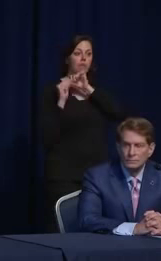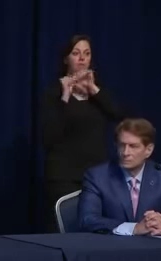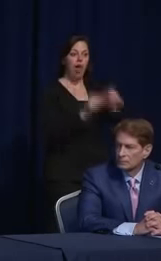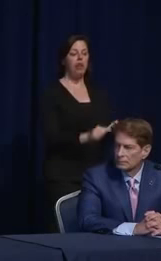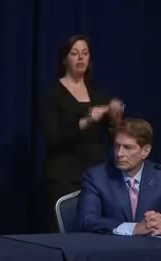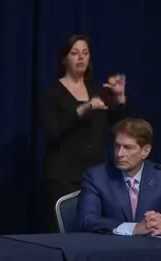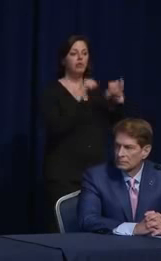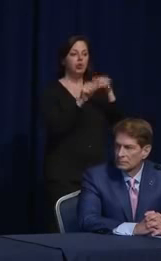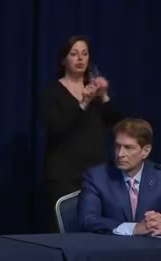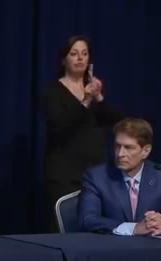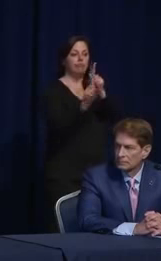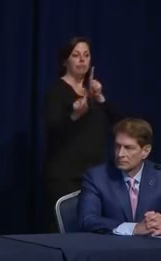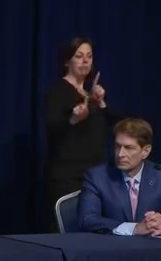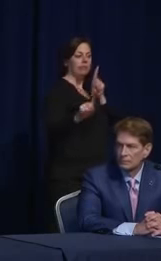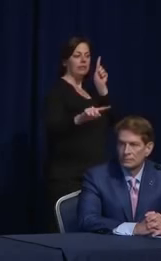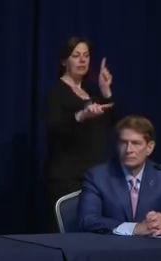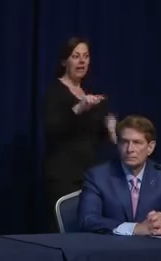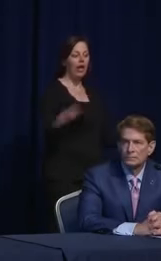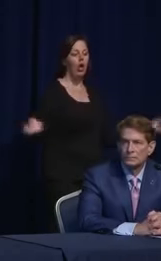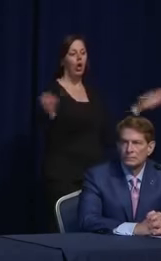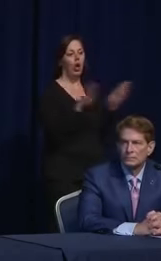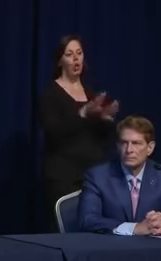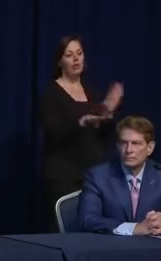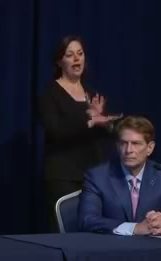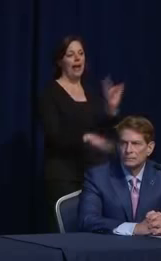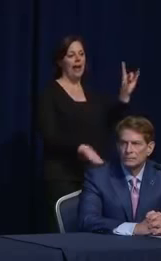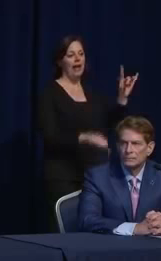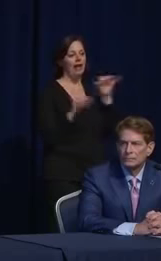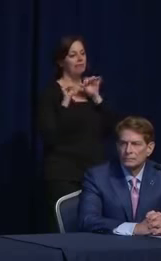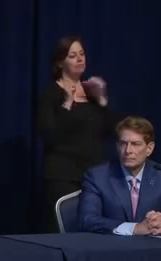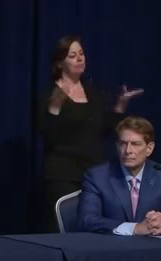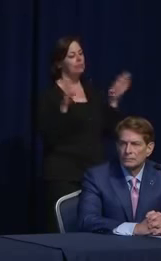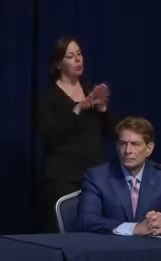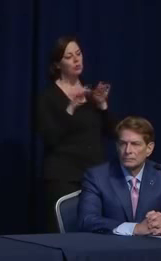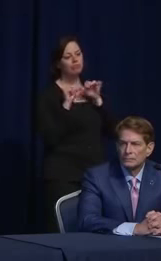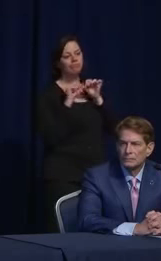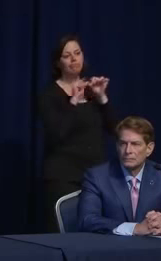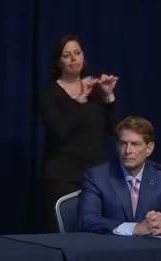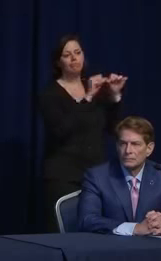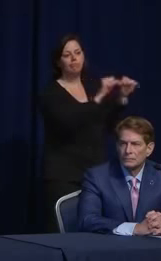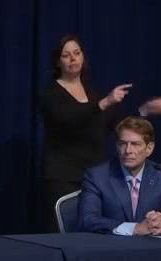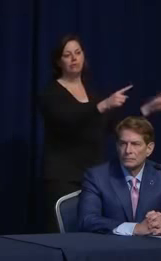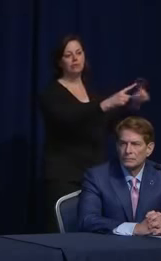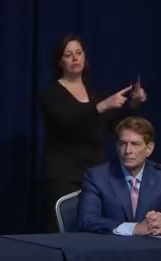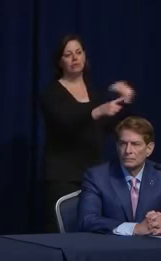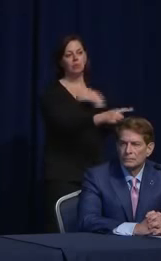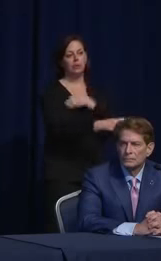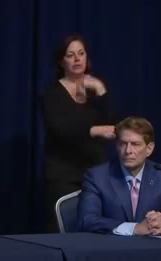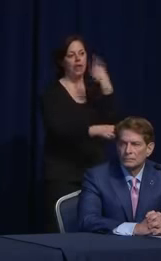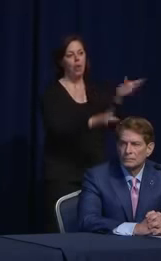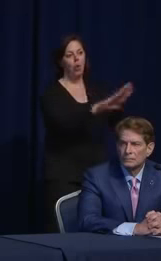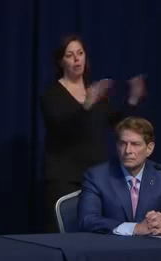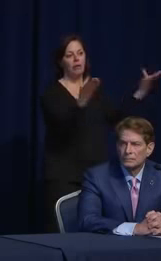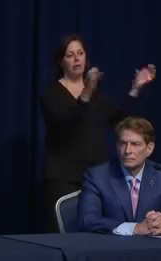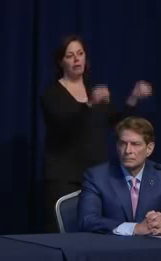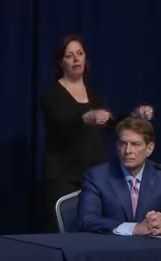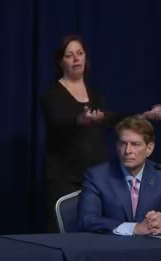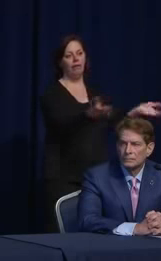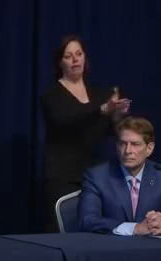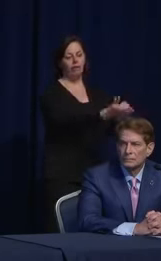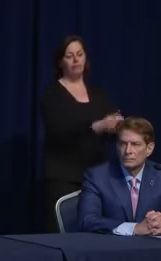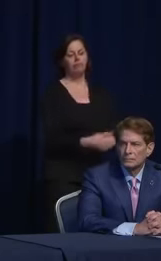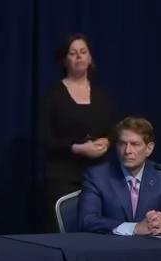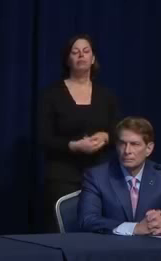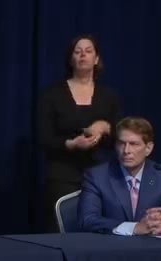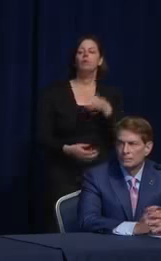social clubs until further notice. Please. Yeah, just asking about schools. Any developments